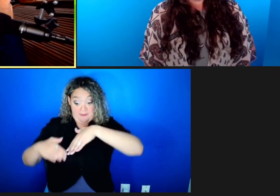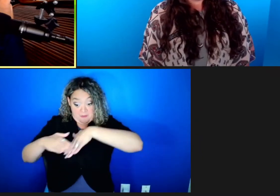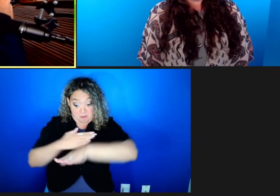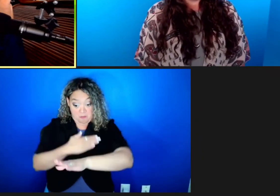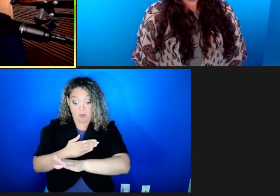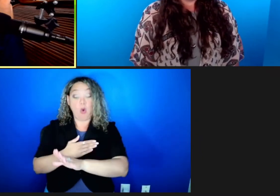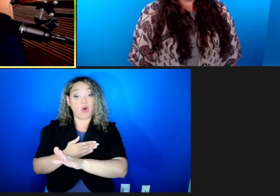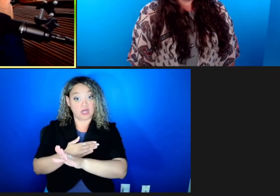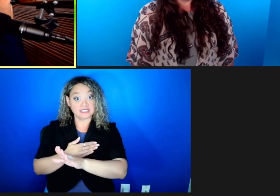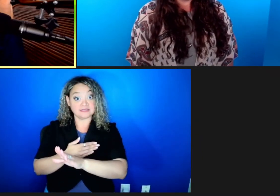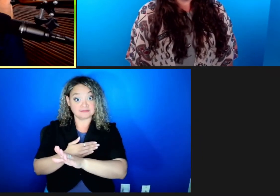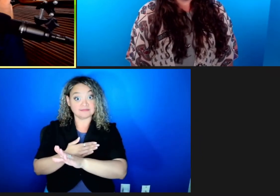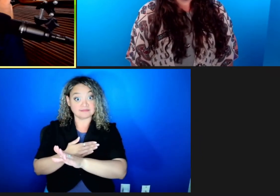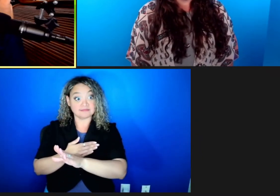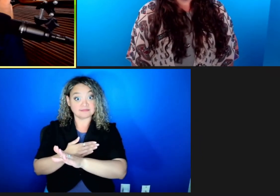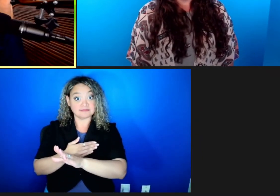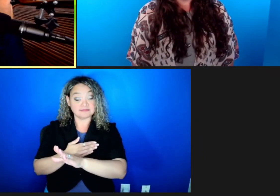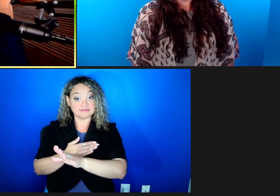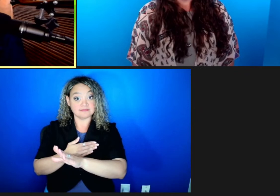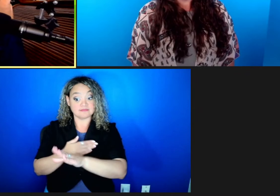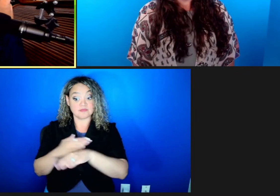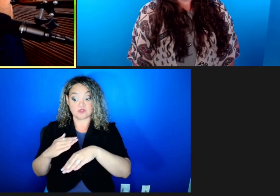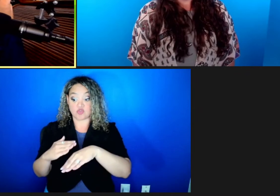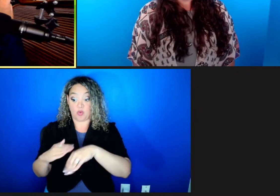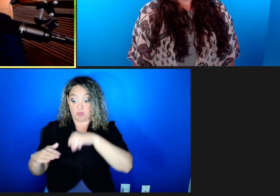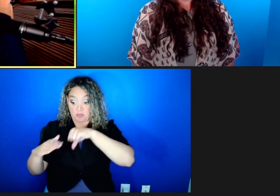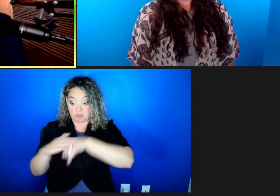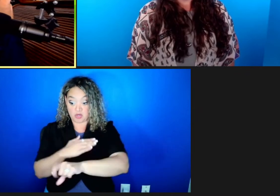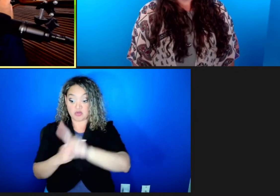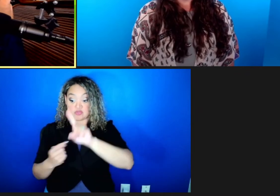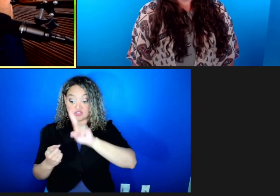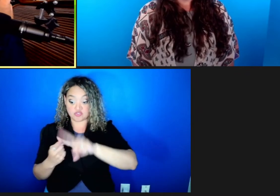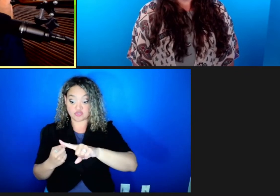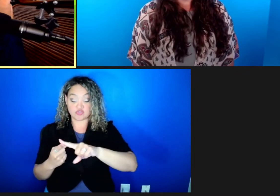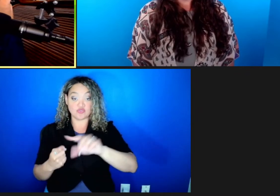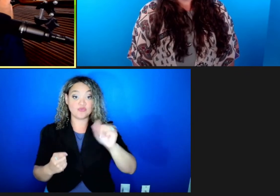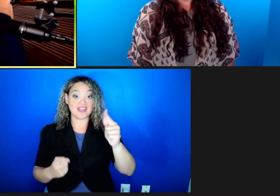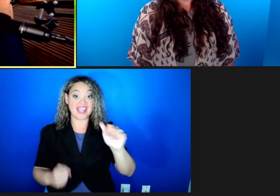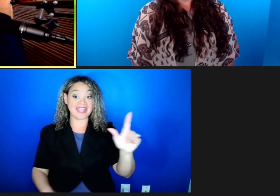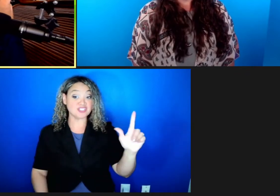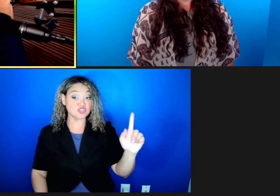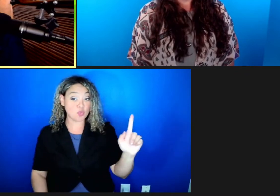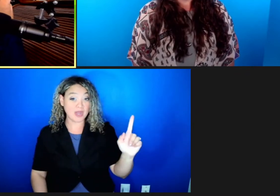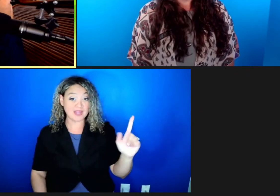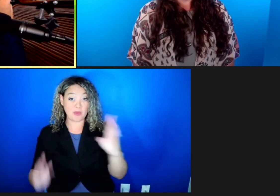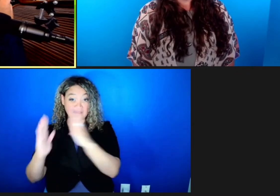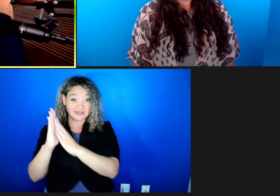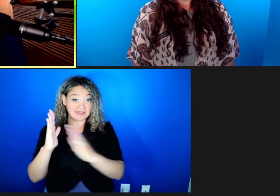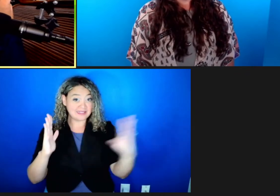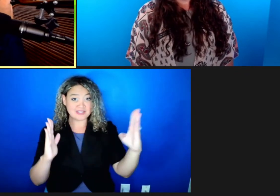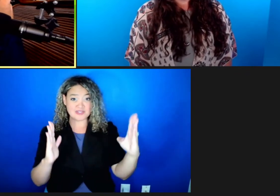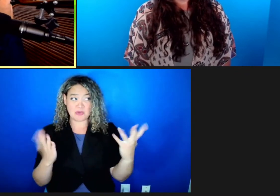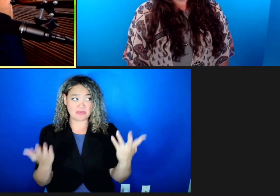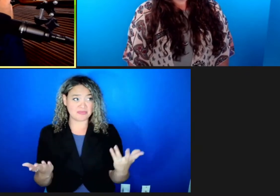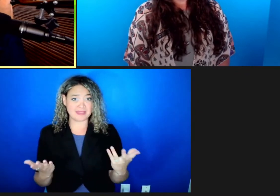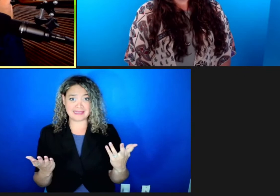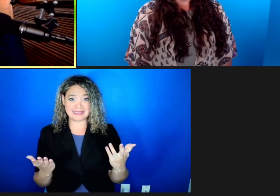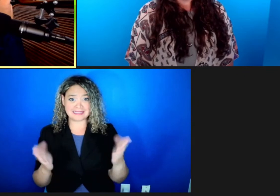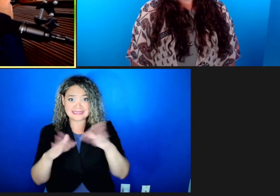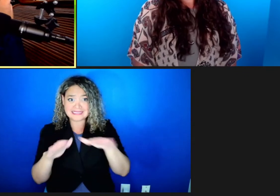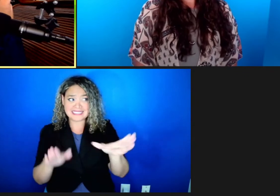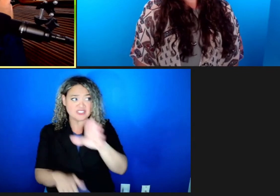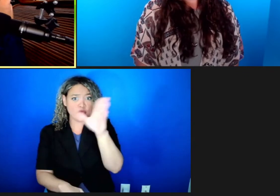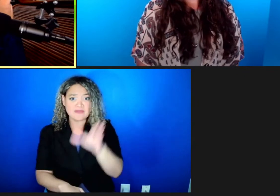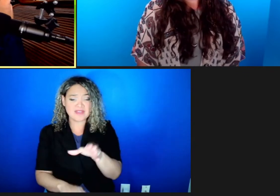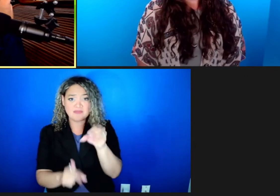through 21, the age range for the kids. And so these poor little kiddos that had never been exposed to anything